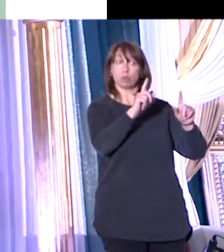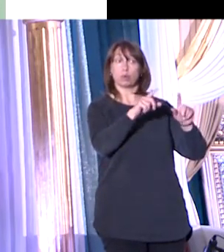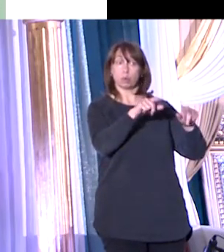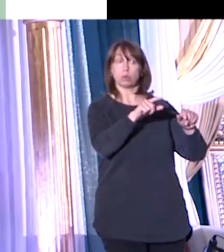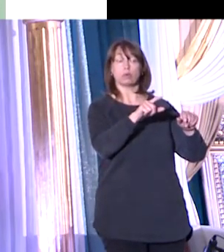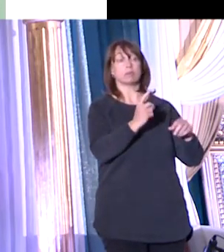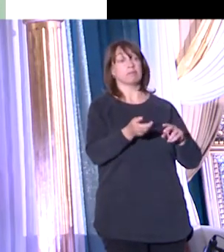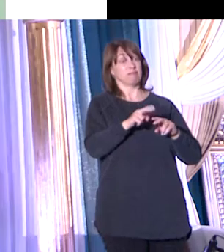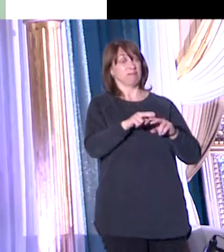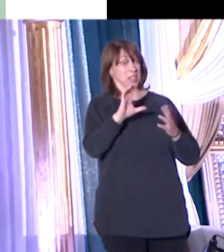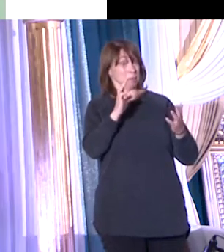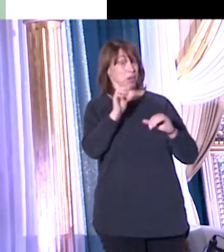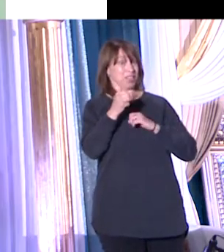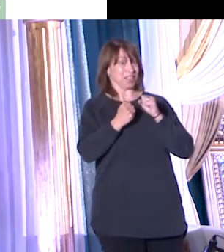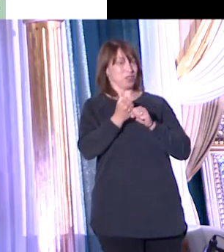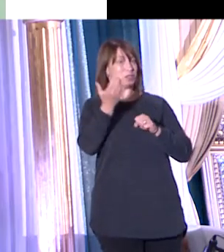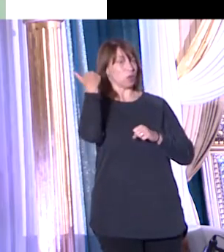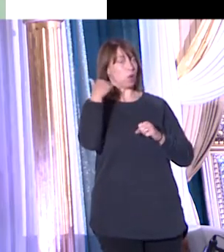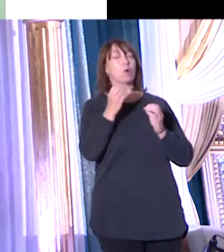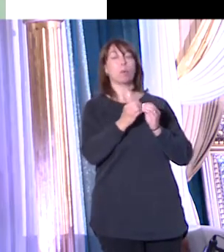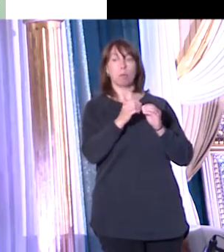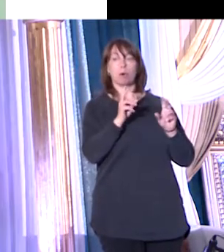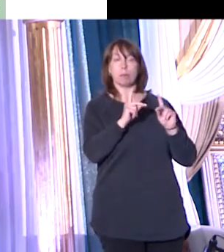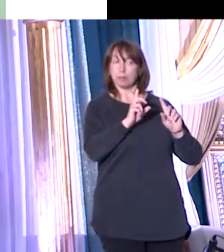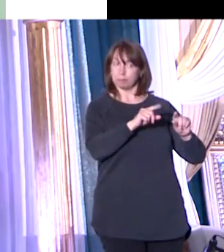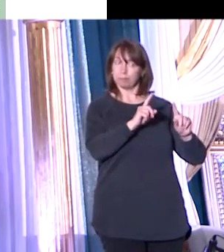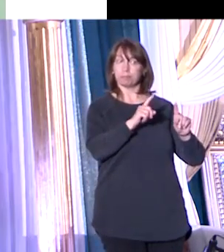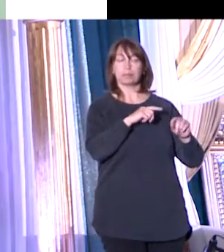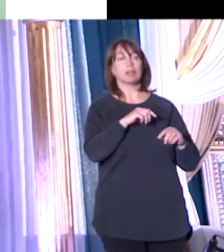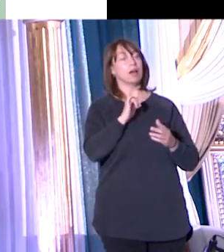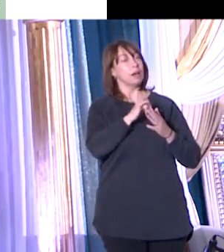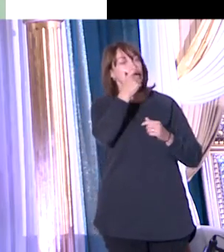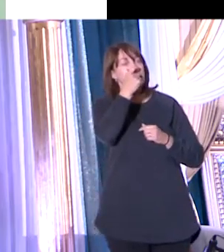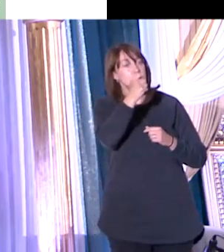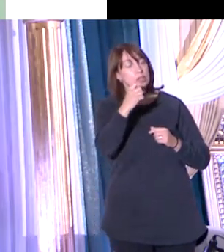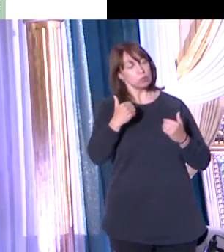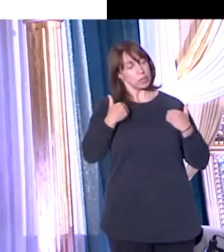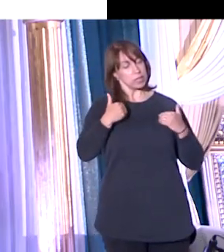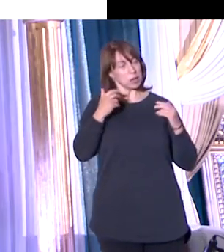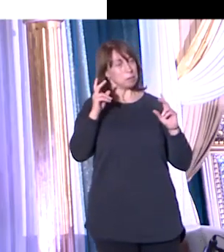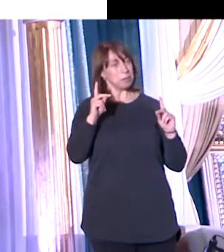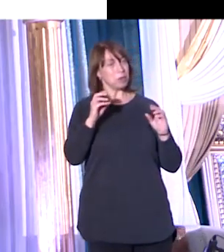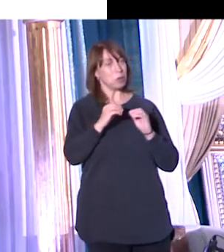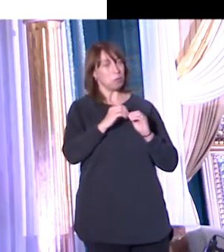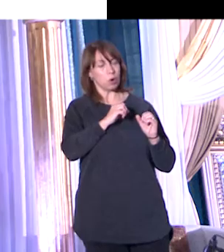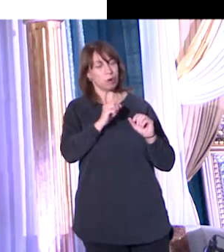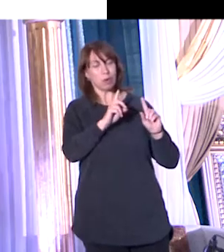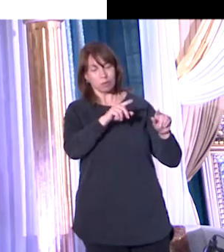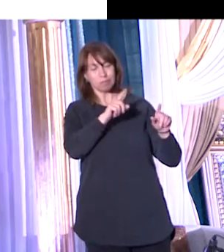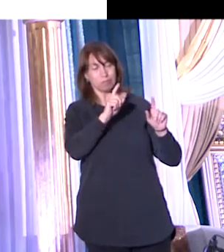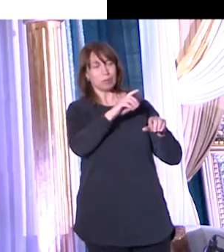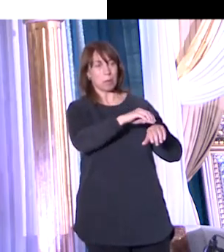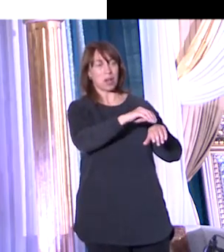And actually, this trend is strongest among younger Muslims, which is interesting. And among women wearing head